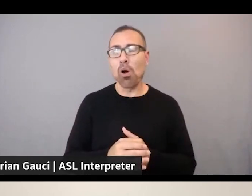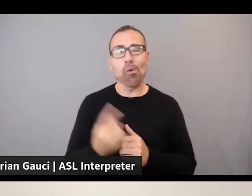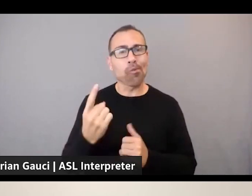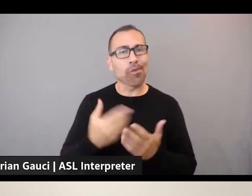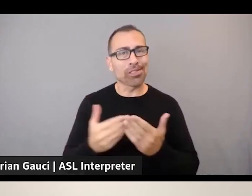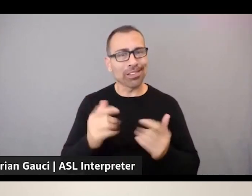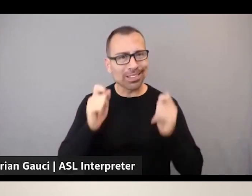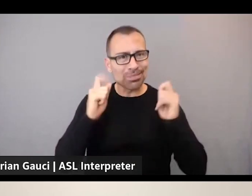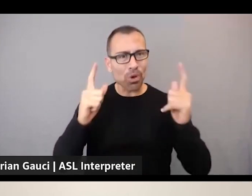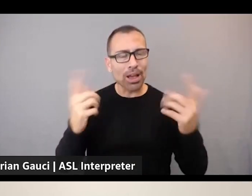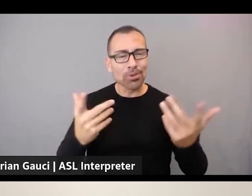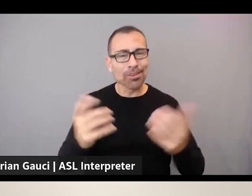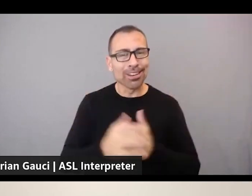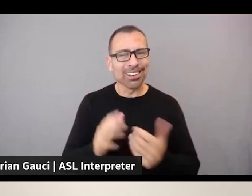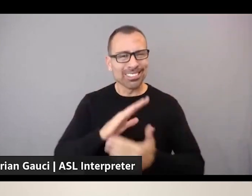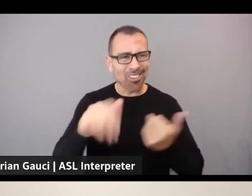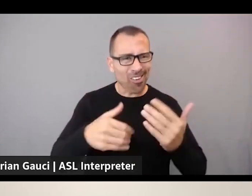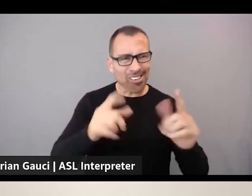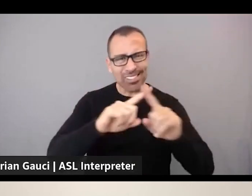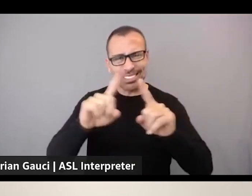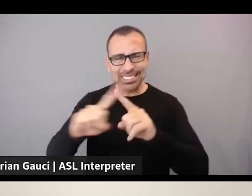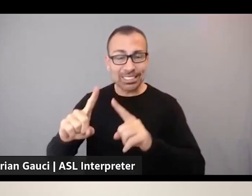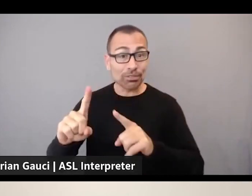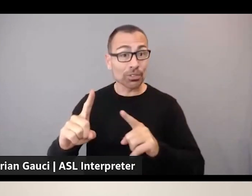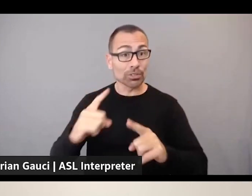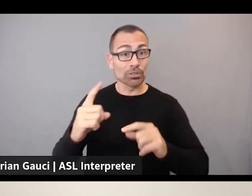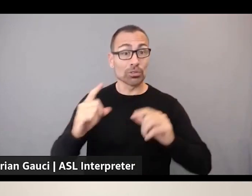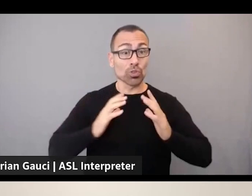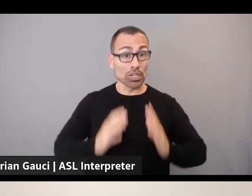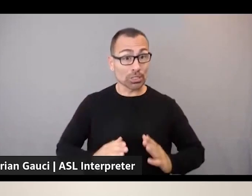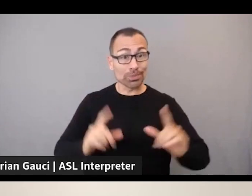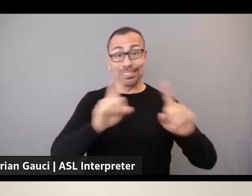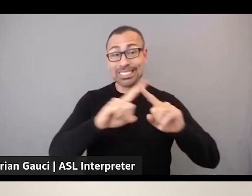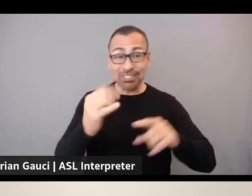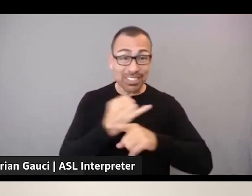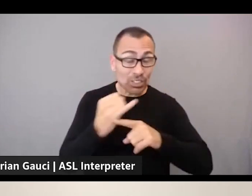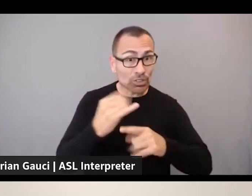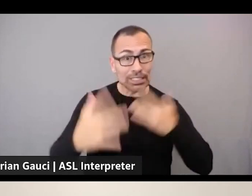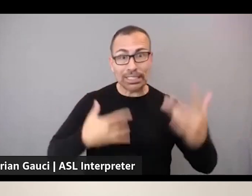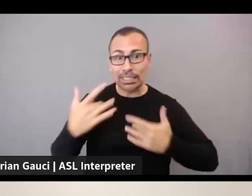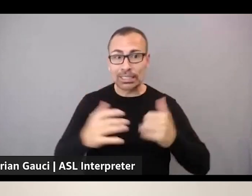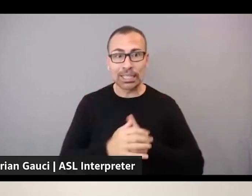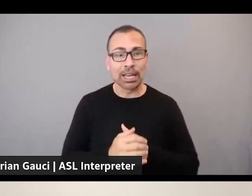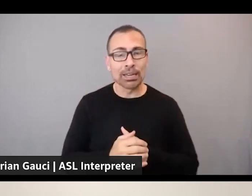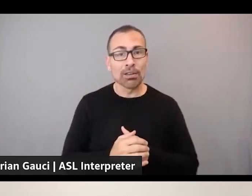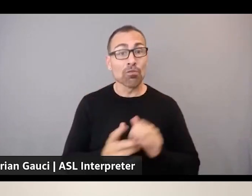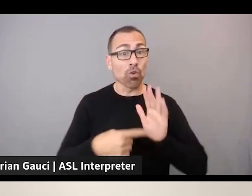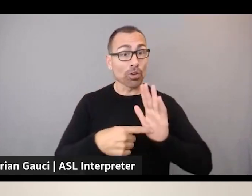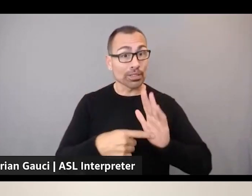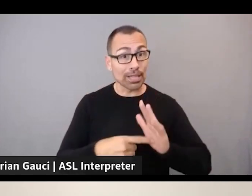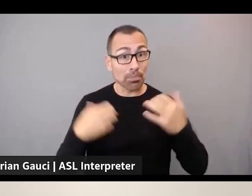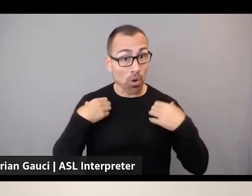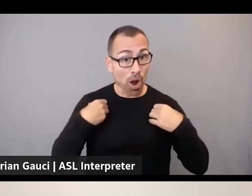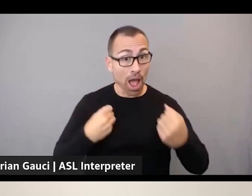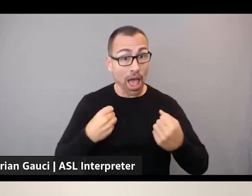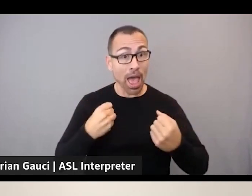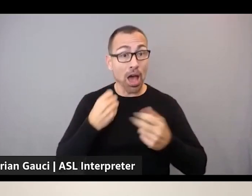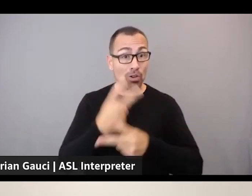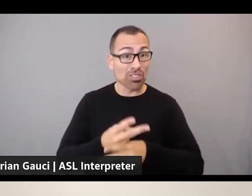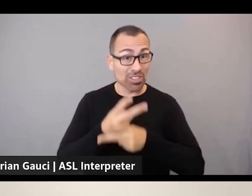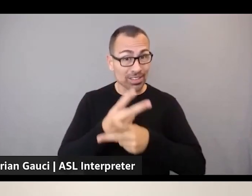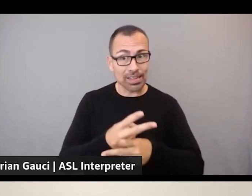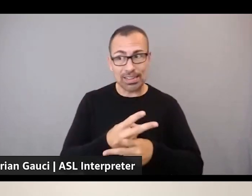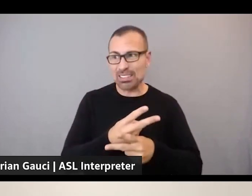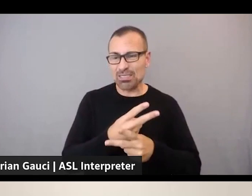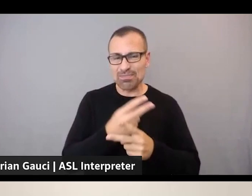that are excited to build with Amazon Bedrock. You've got folks in healthcare who are thinking about how to identify new drugs